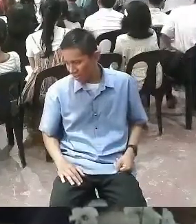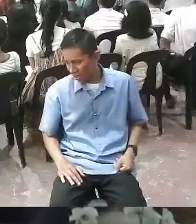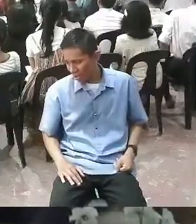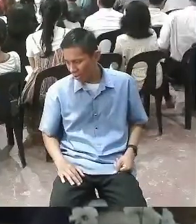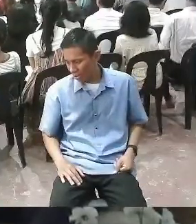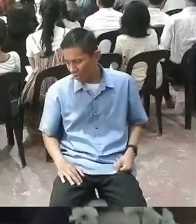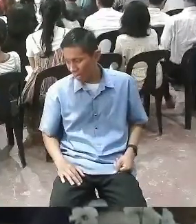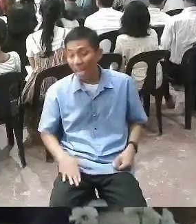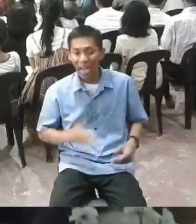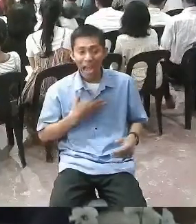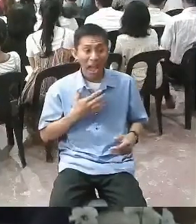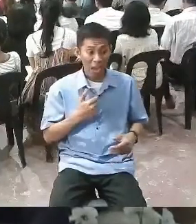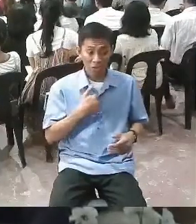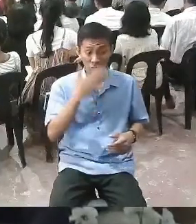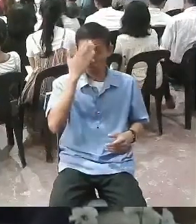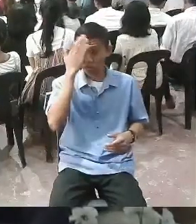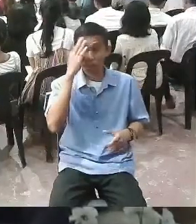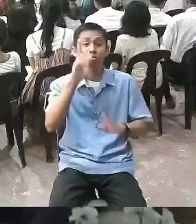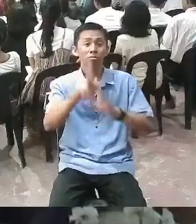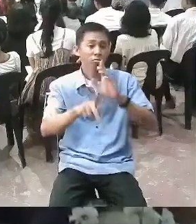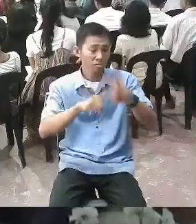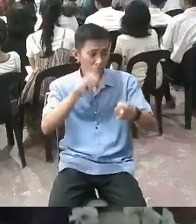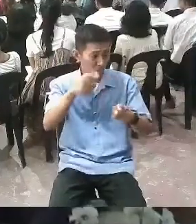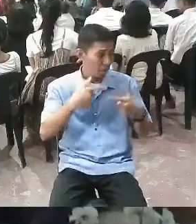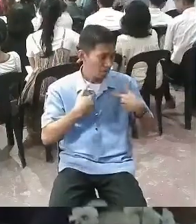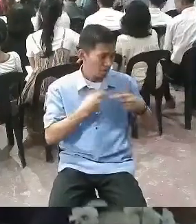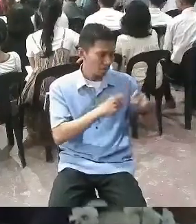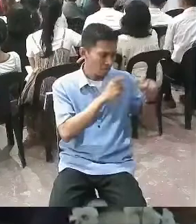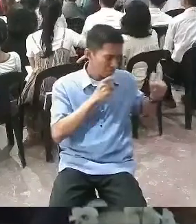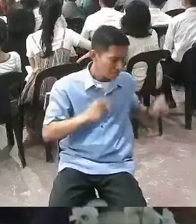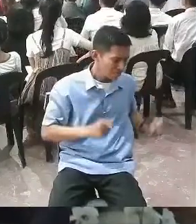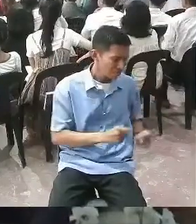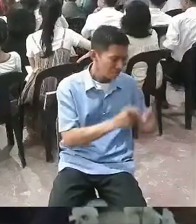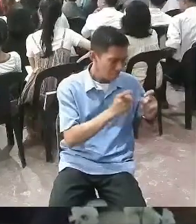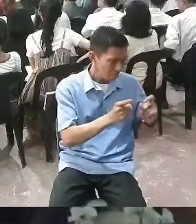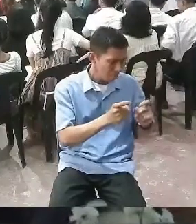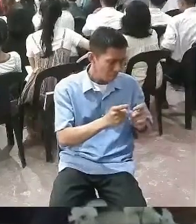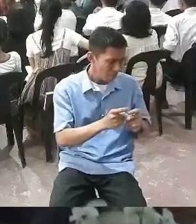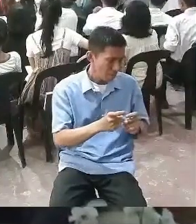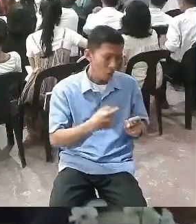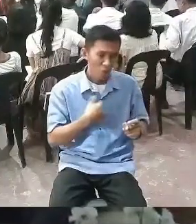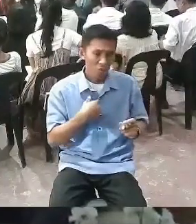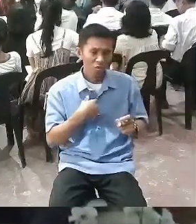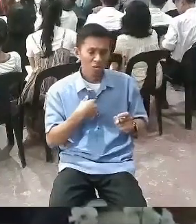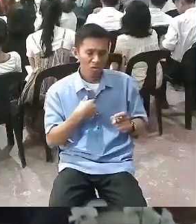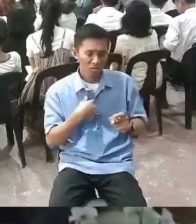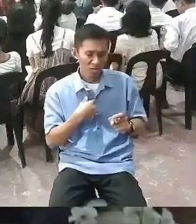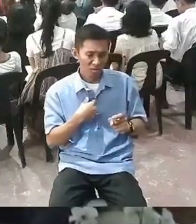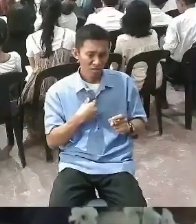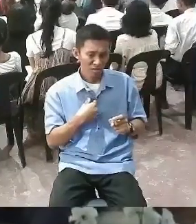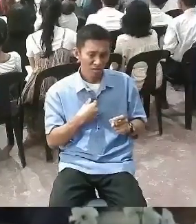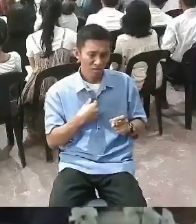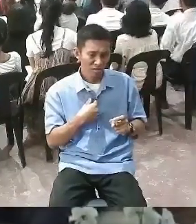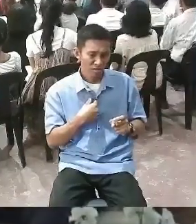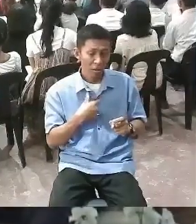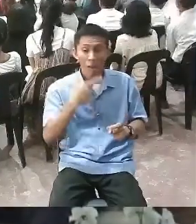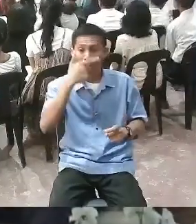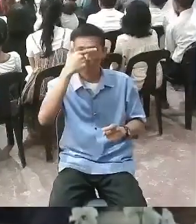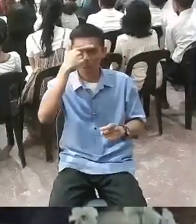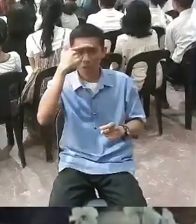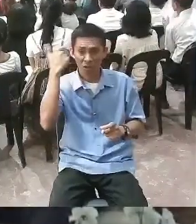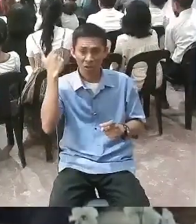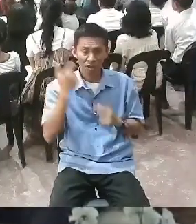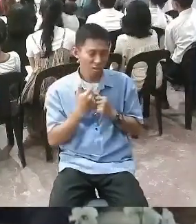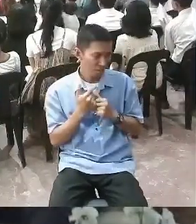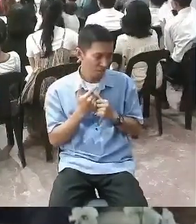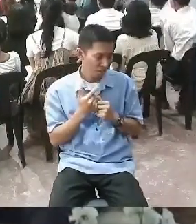And I know people say, well, you're making light of sin. And no, I'm not, okay? Because